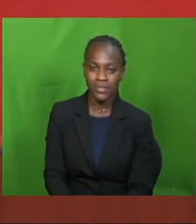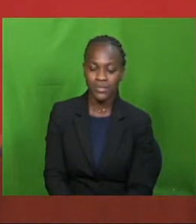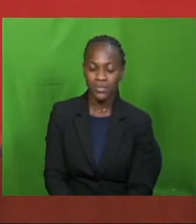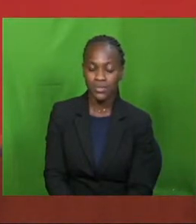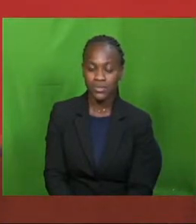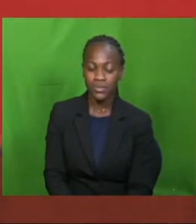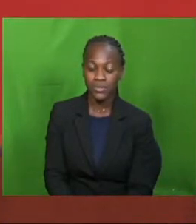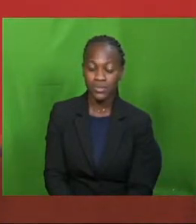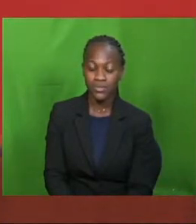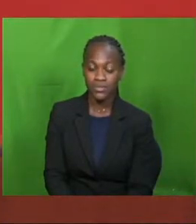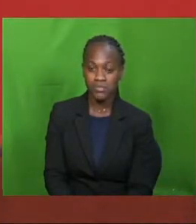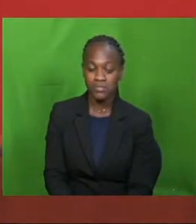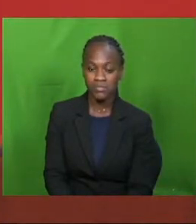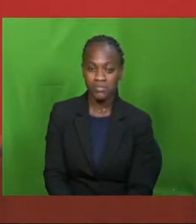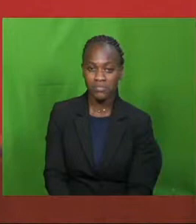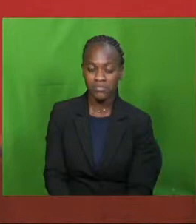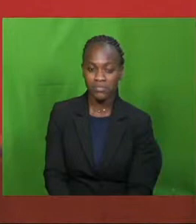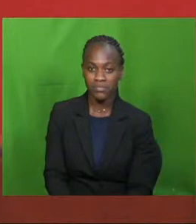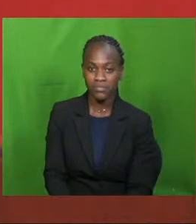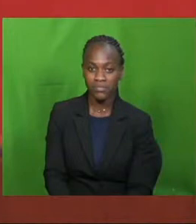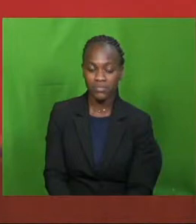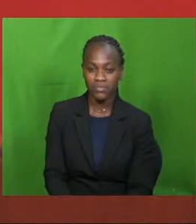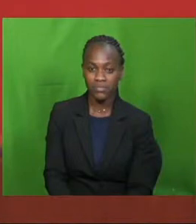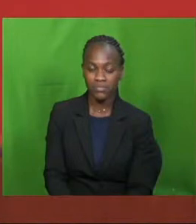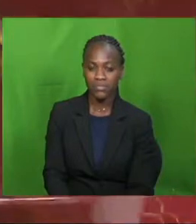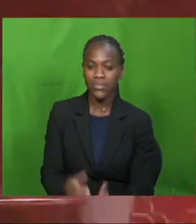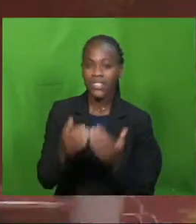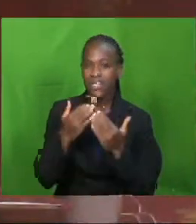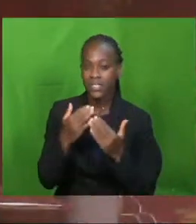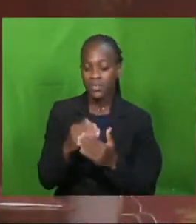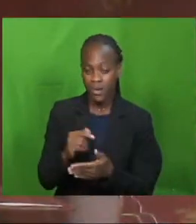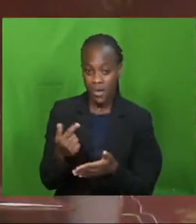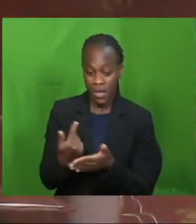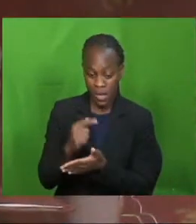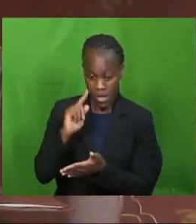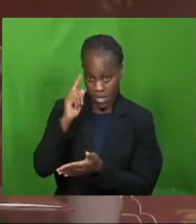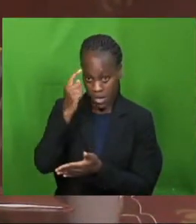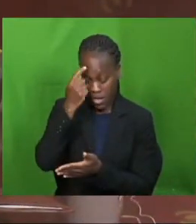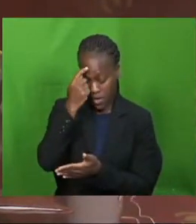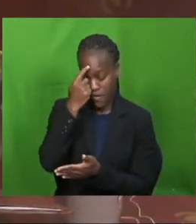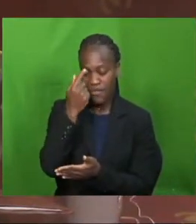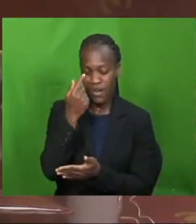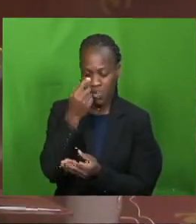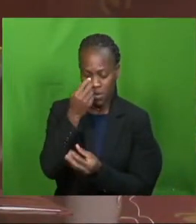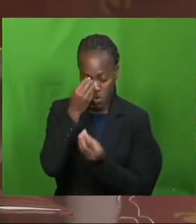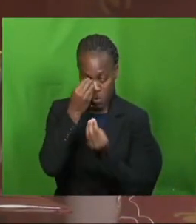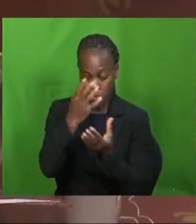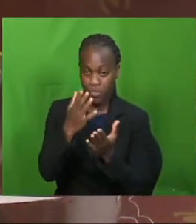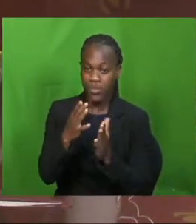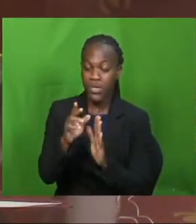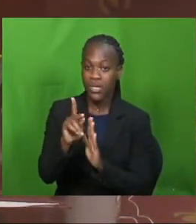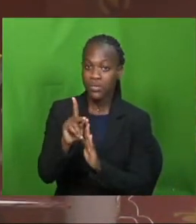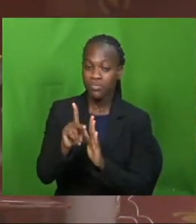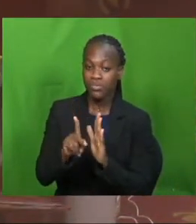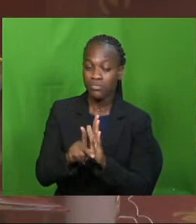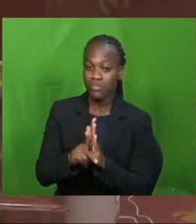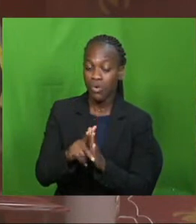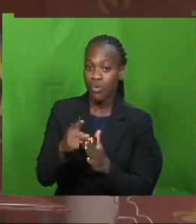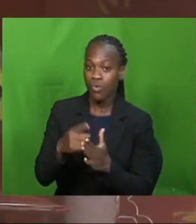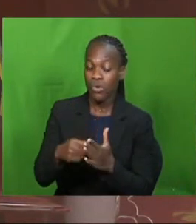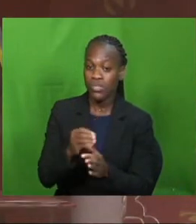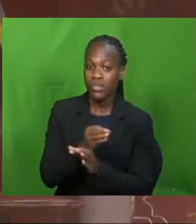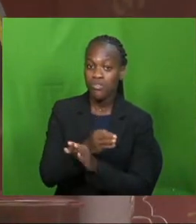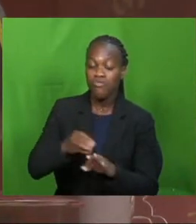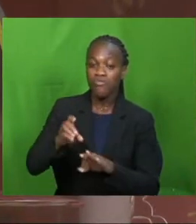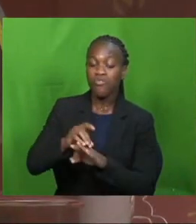Thank you, Mr. Speaker. Mr. Speaker, the government of Ghana upholds the principle of a respect for freedom of speech and